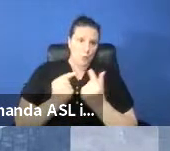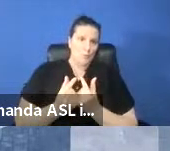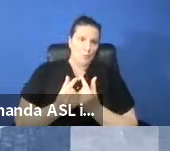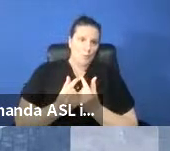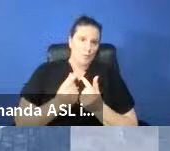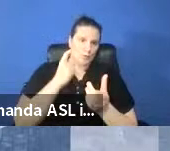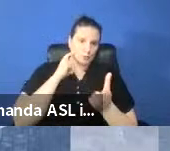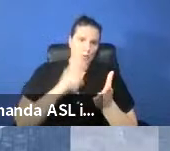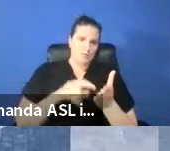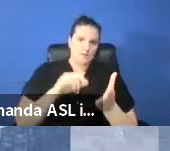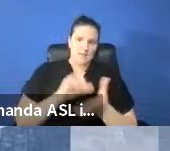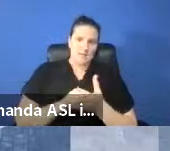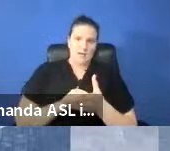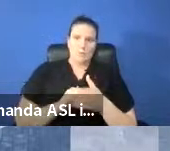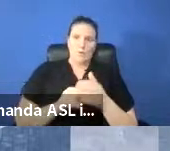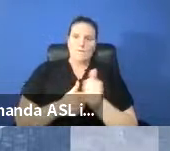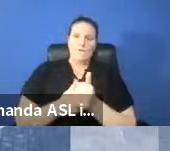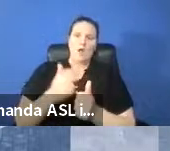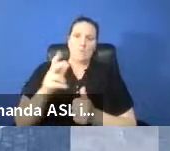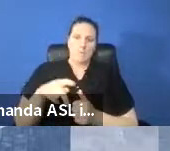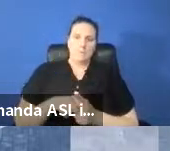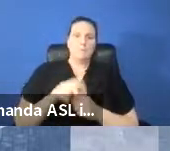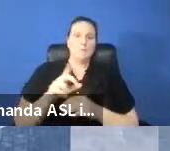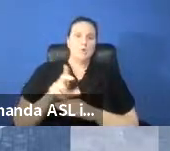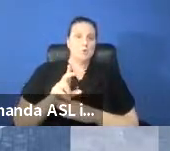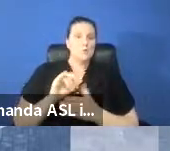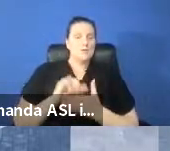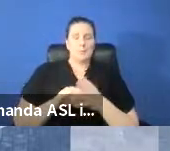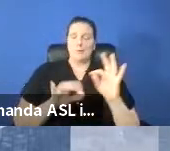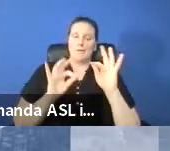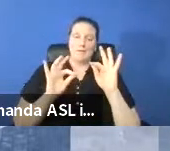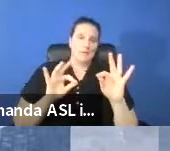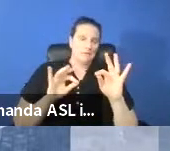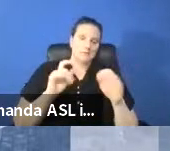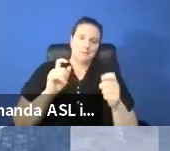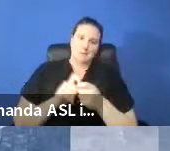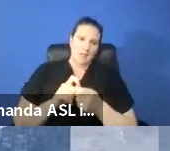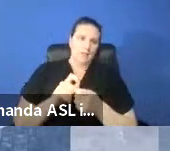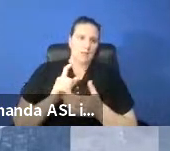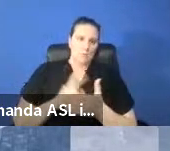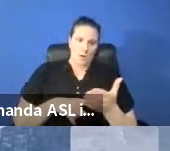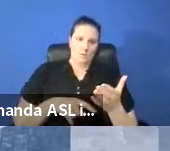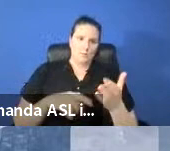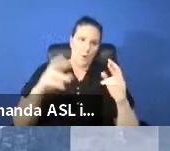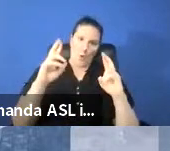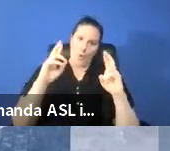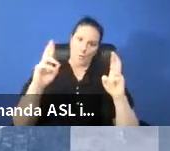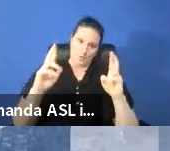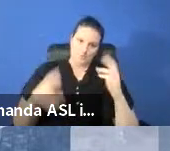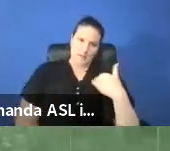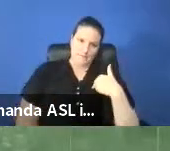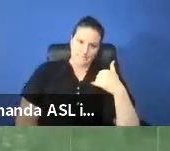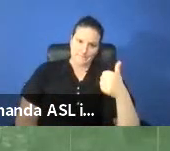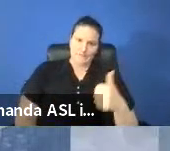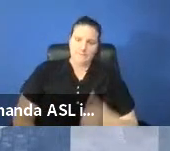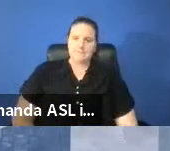so that we can follow up and use that. So this is perfect. This is exactly what we're hoping to do here.